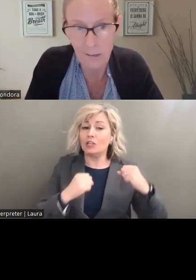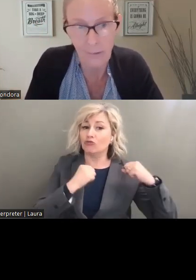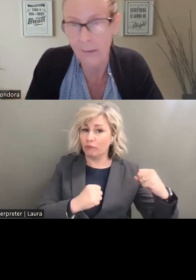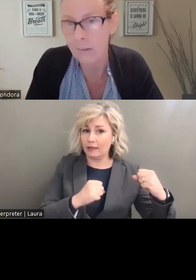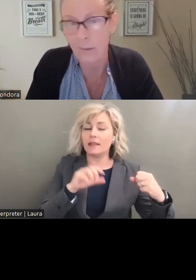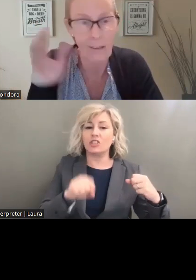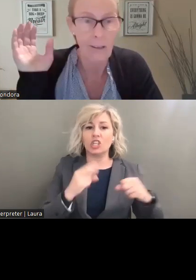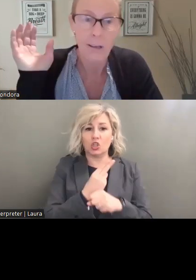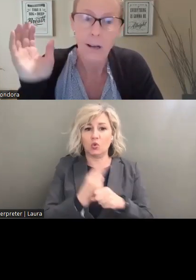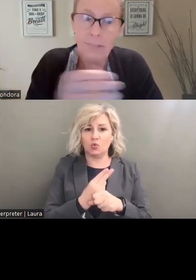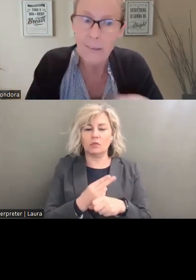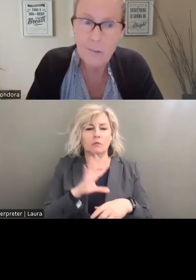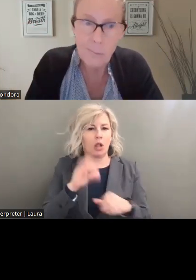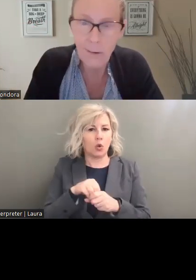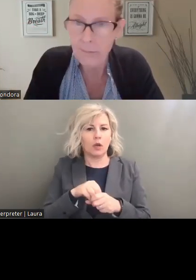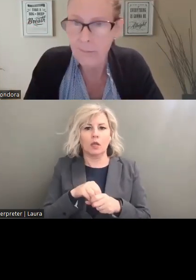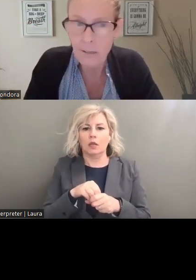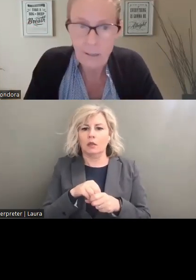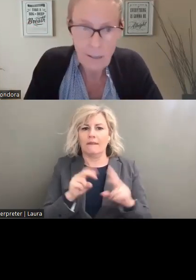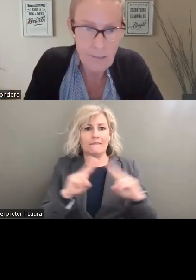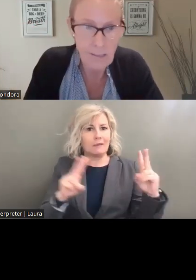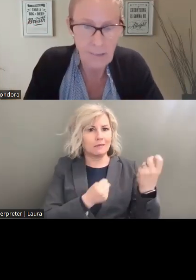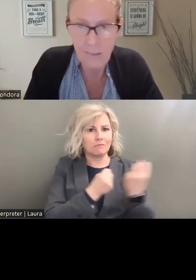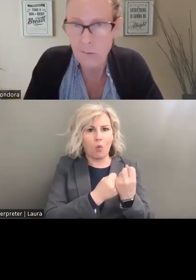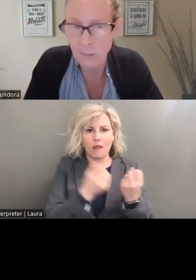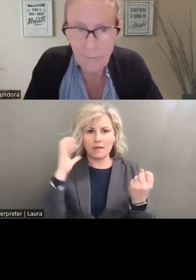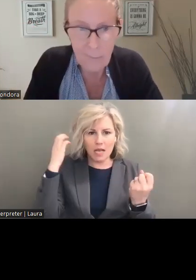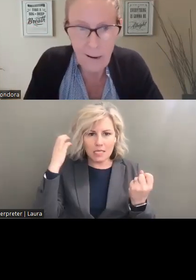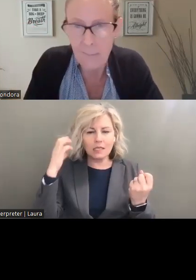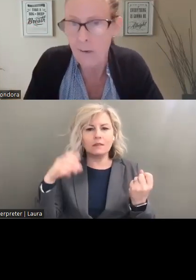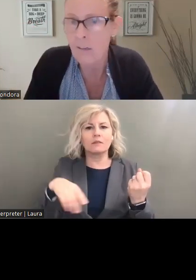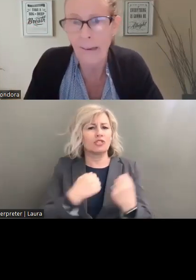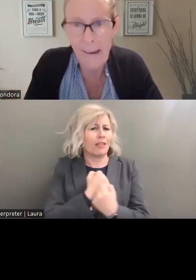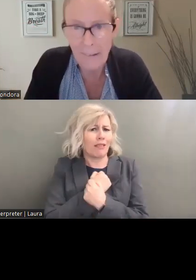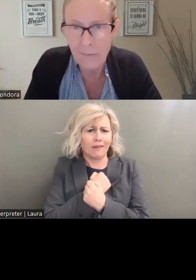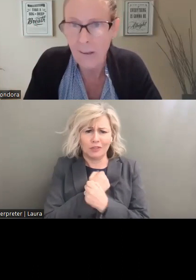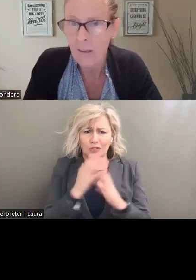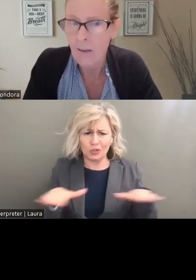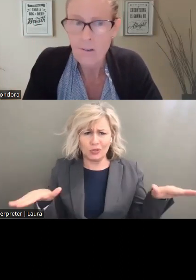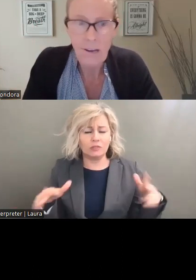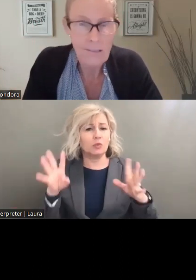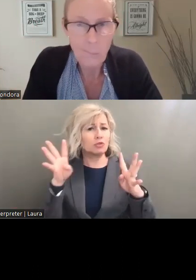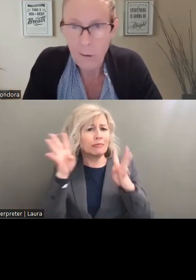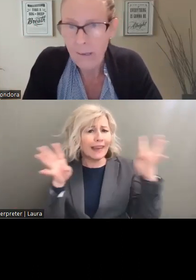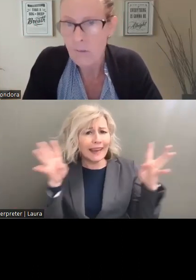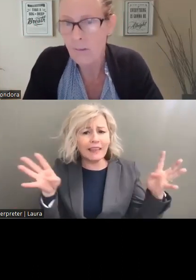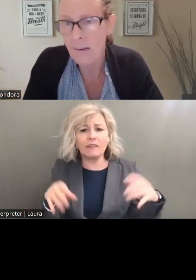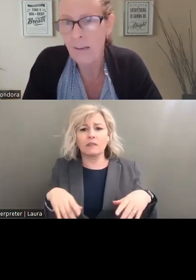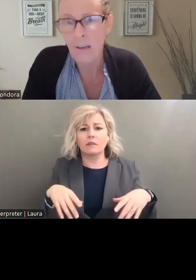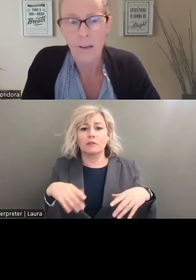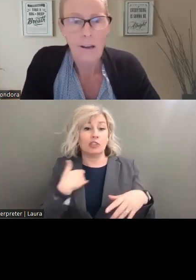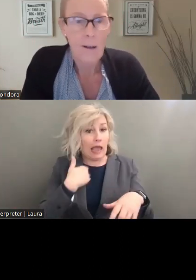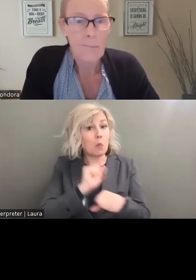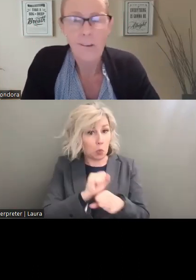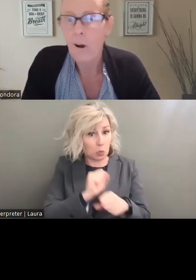her recovery, including a very supportive cousin. She was a loving mom, creative. She had some work